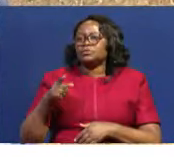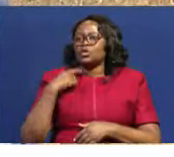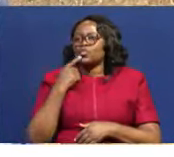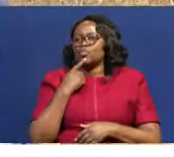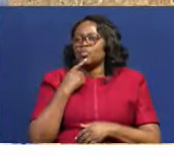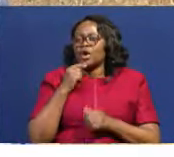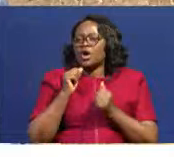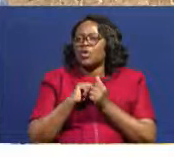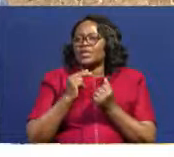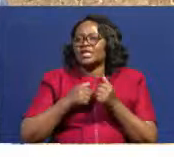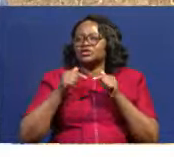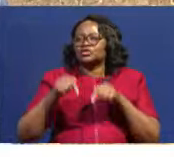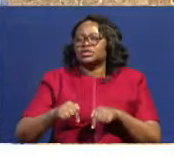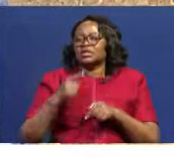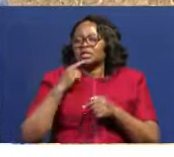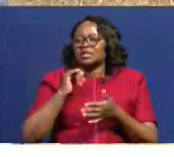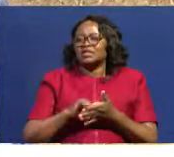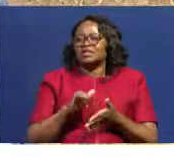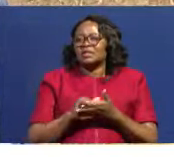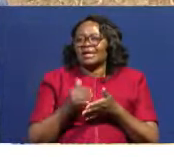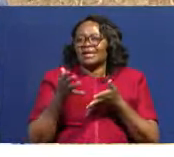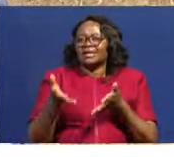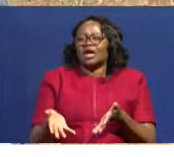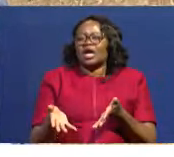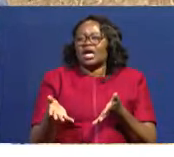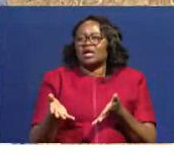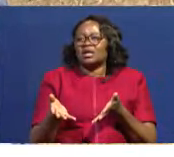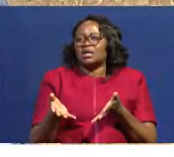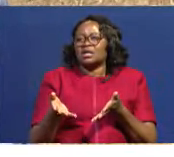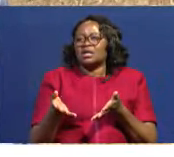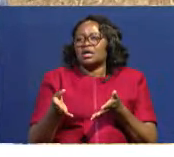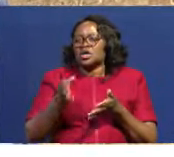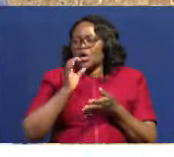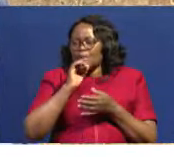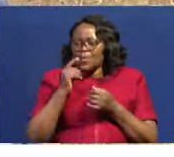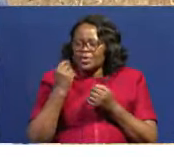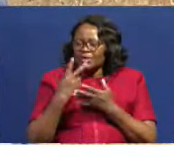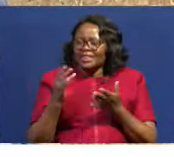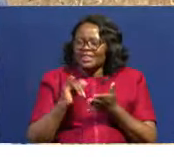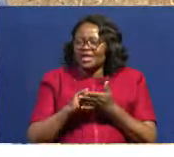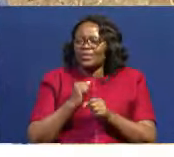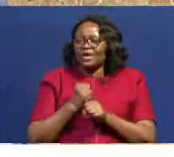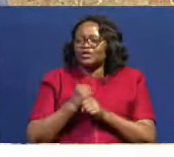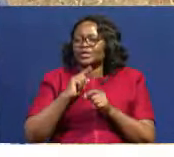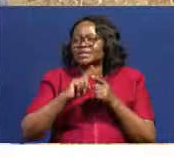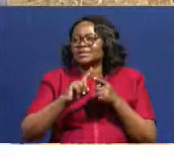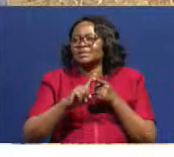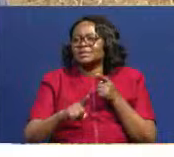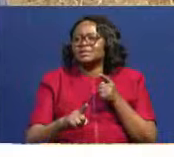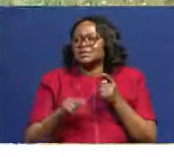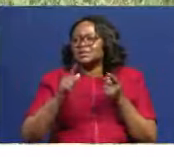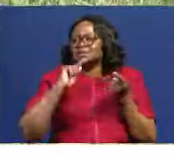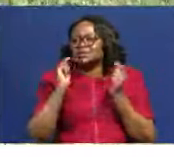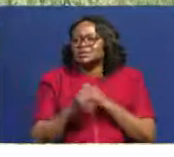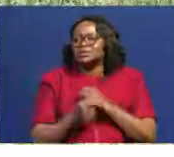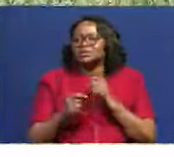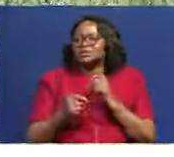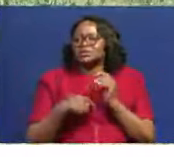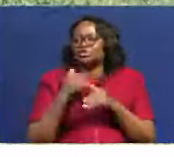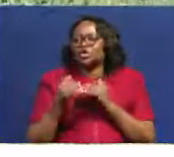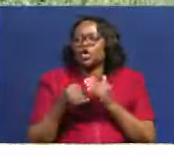who are with us today, I want to assure them that currently in irrigation, we have two things that we are doing. One, we are changing all